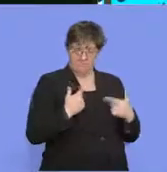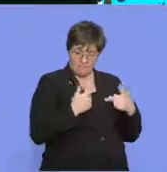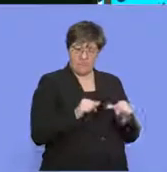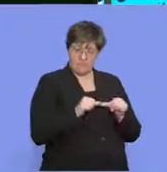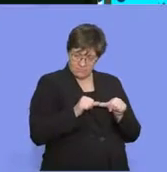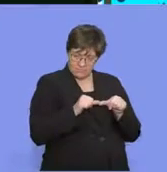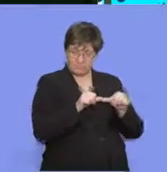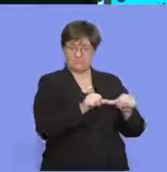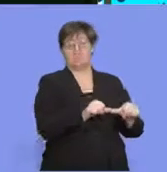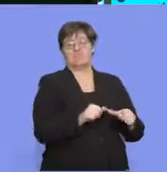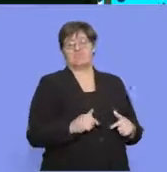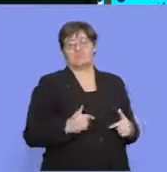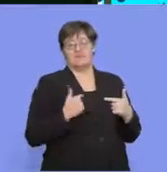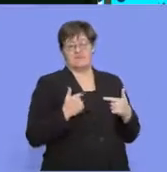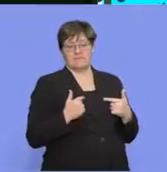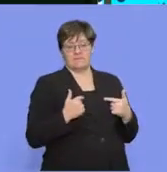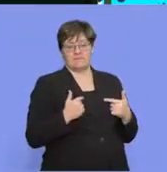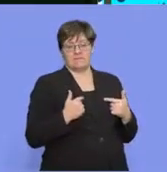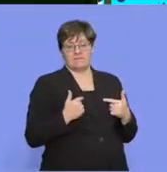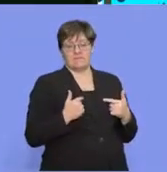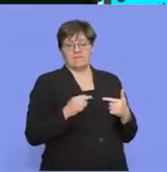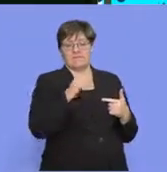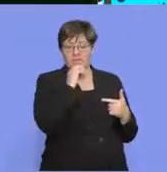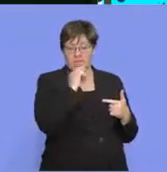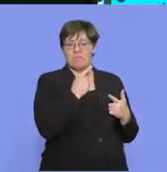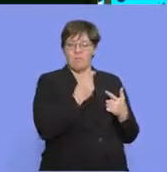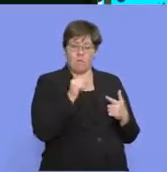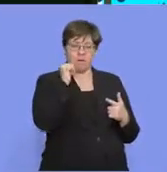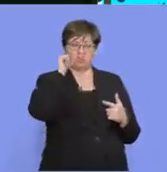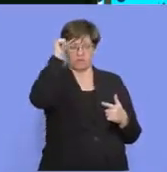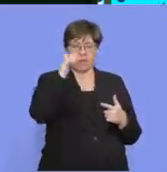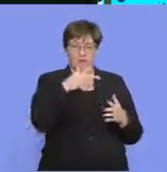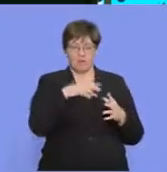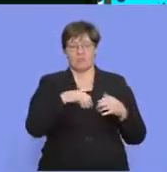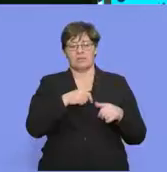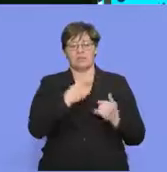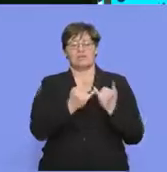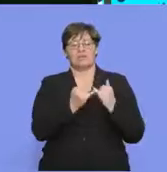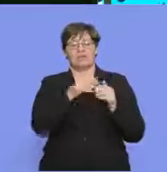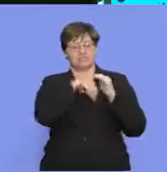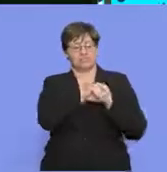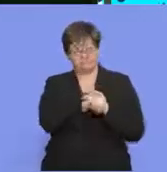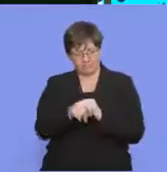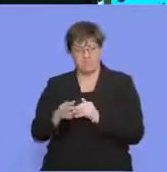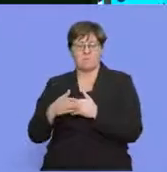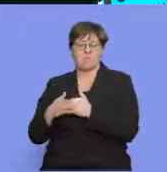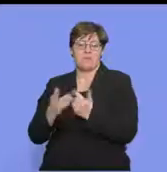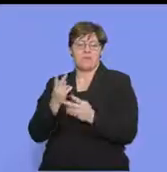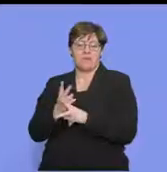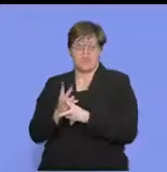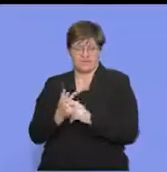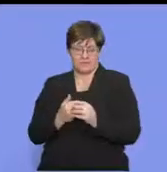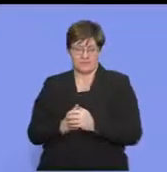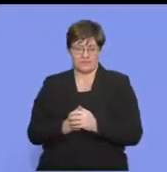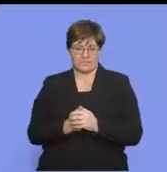then continue in their life cycle and they will then become sexually mature. And once they are sexually mature, then they can